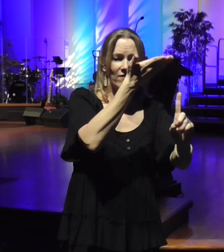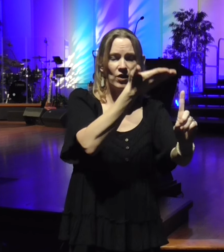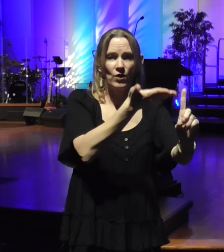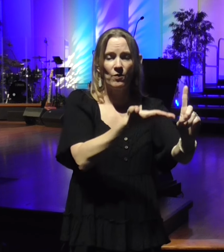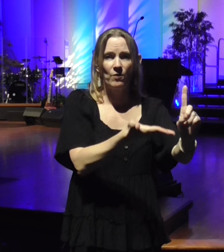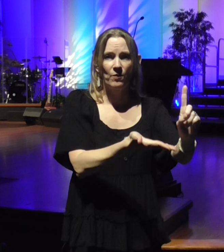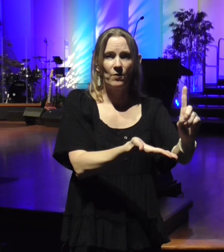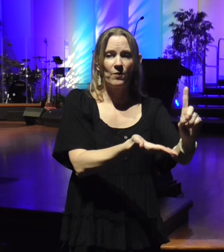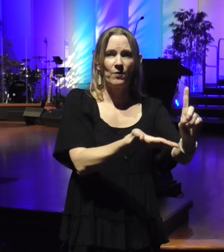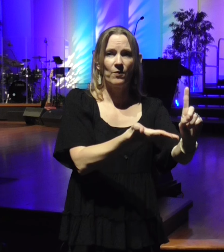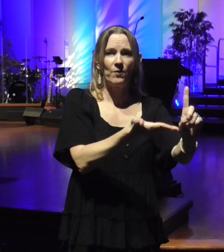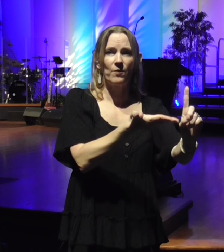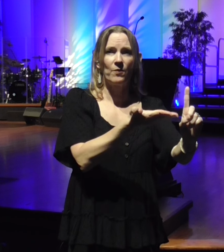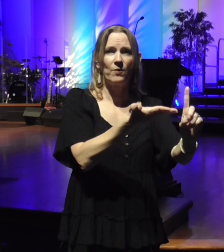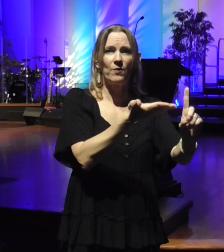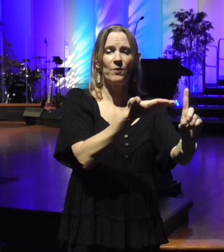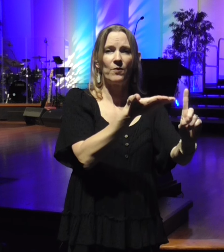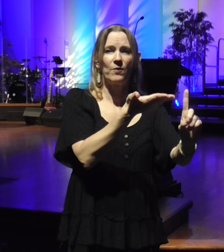your